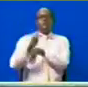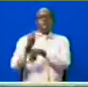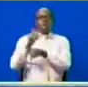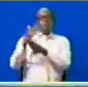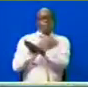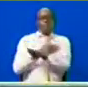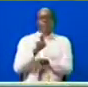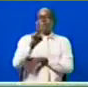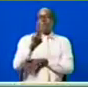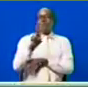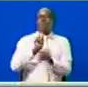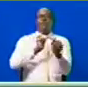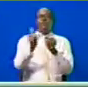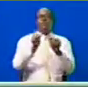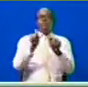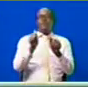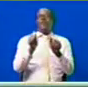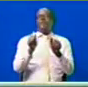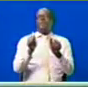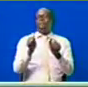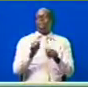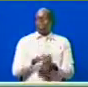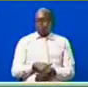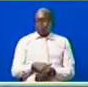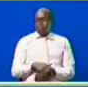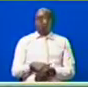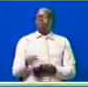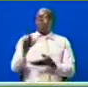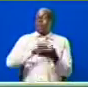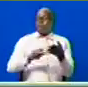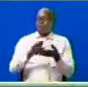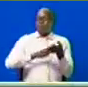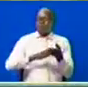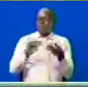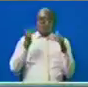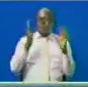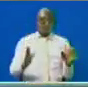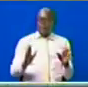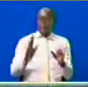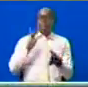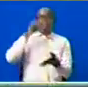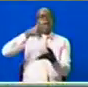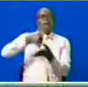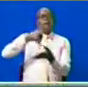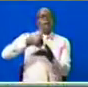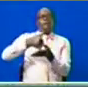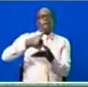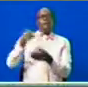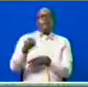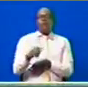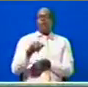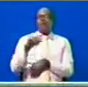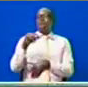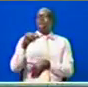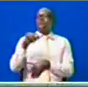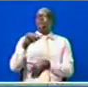two friendly matches against Swaziland and Equatorial Guinea. All local-based players initially called up took part in the session, save for George Odhiambo,